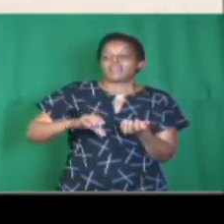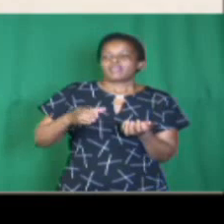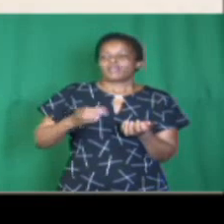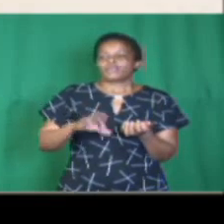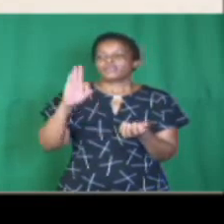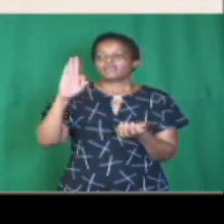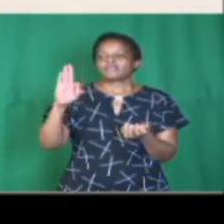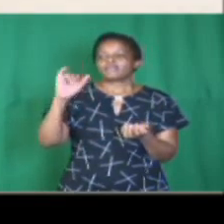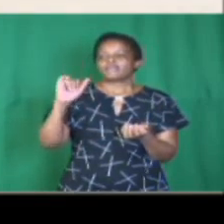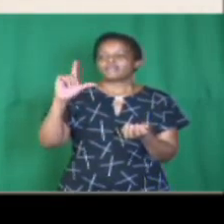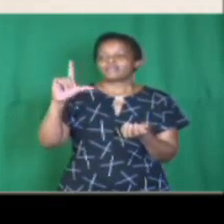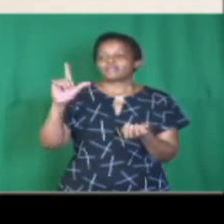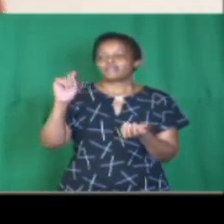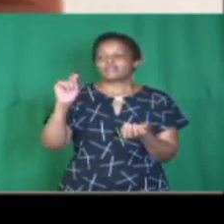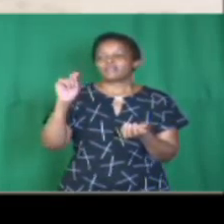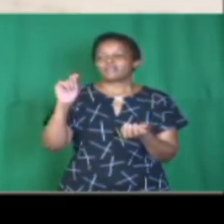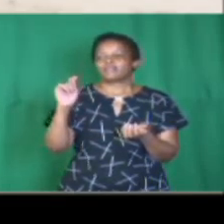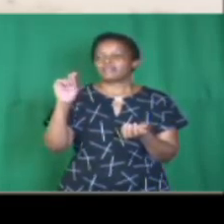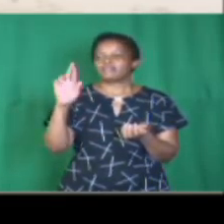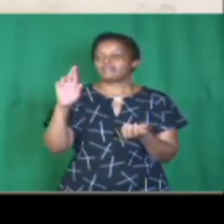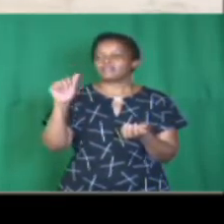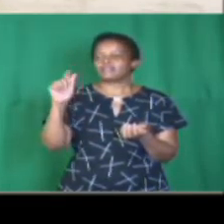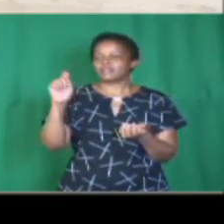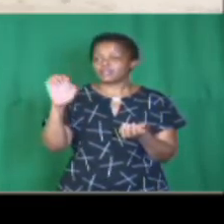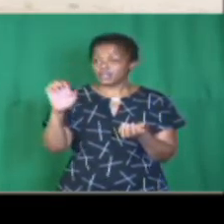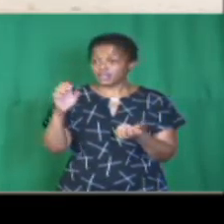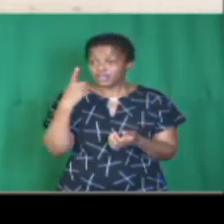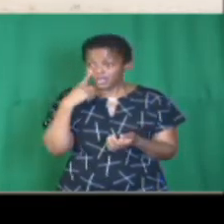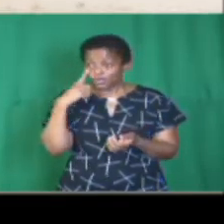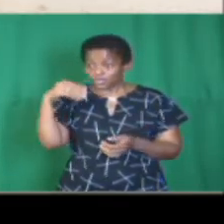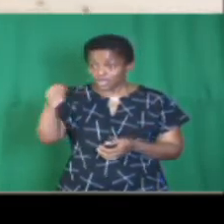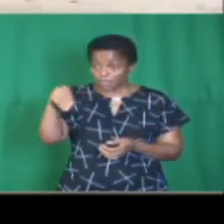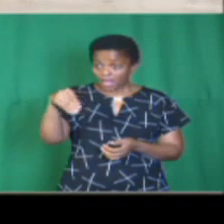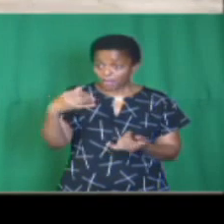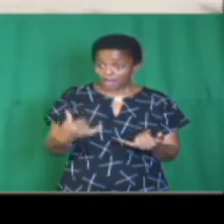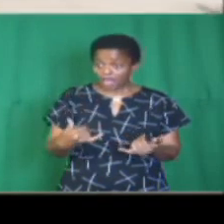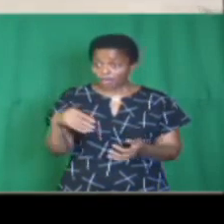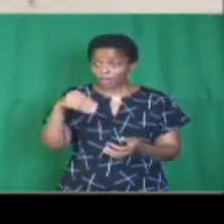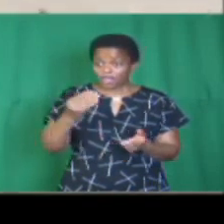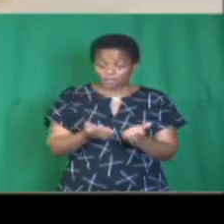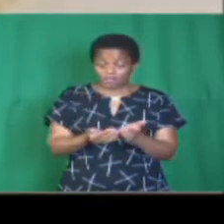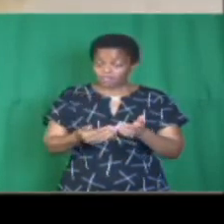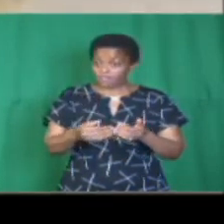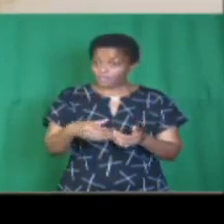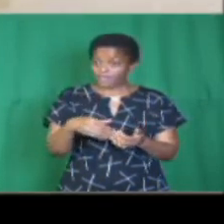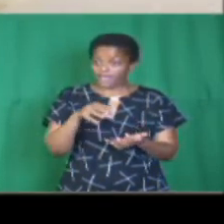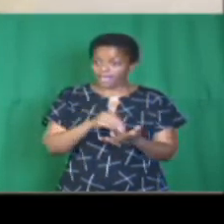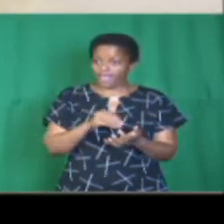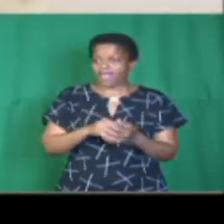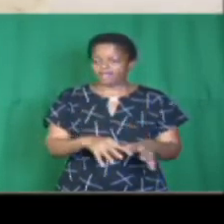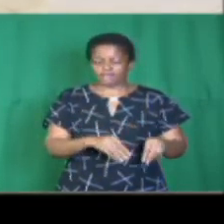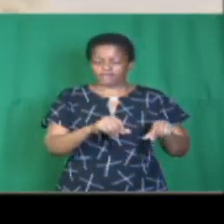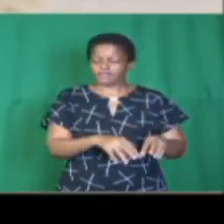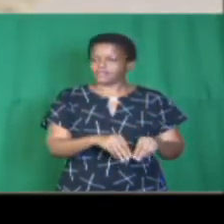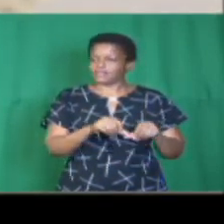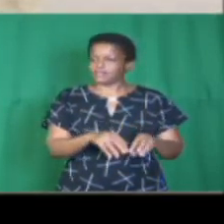And then on the filter paper, dear learners, look at that filter paper. There is the sand. As we have